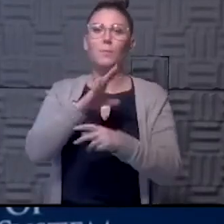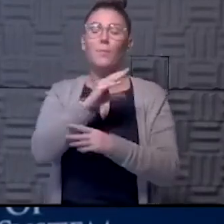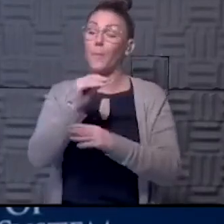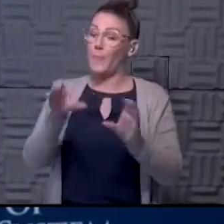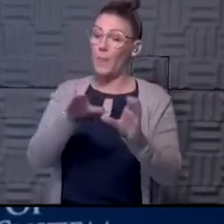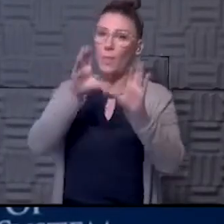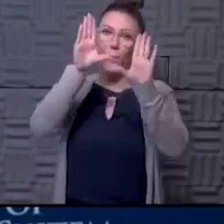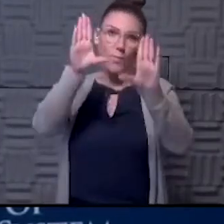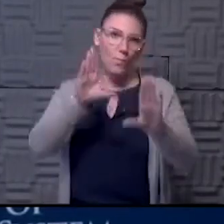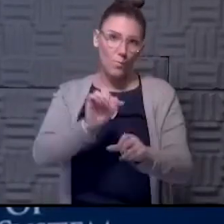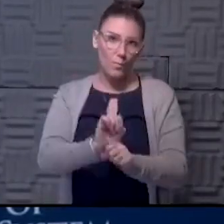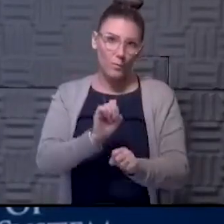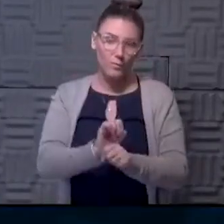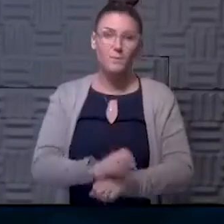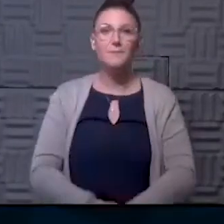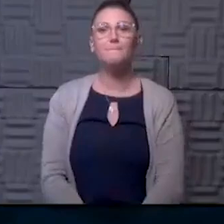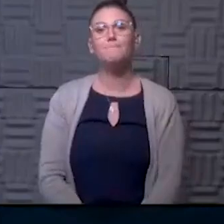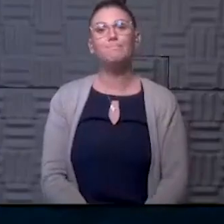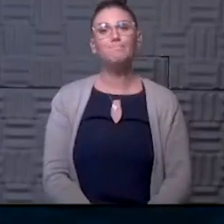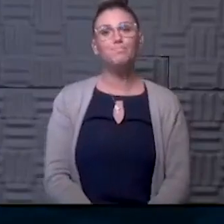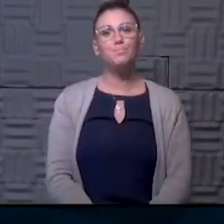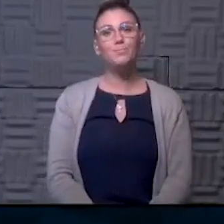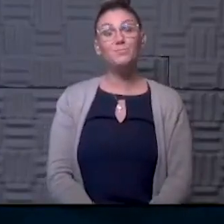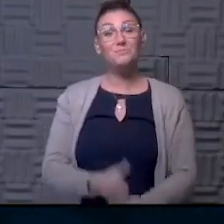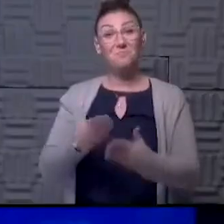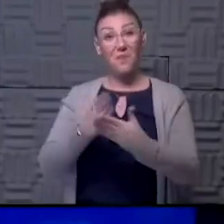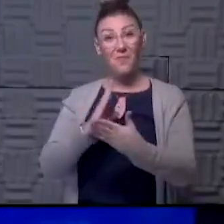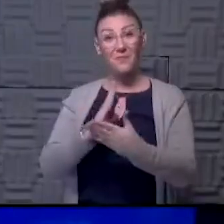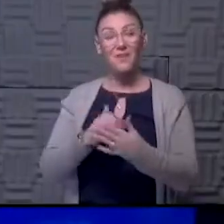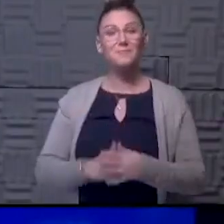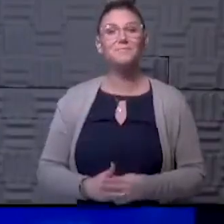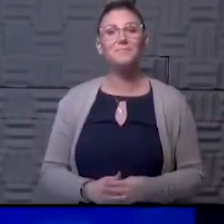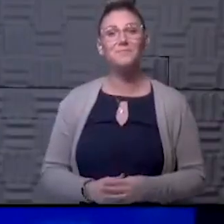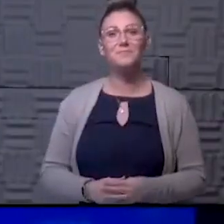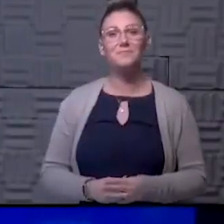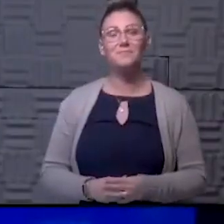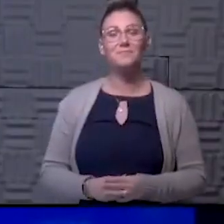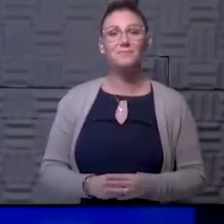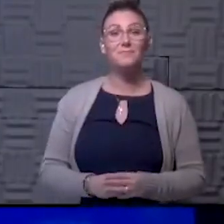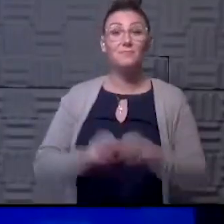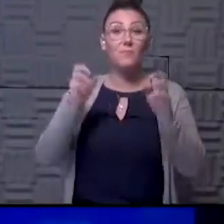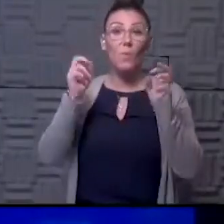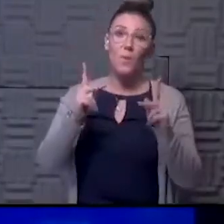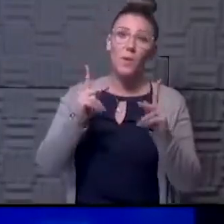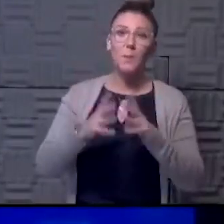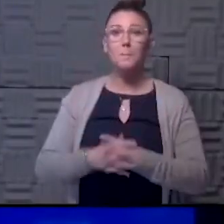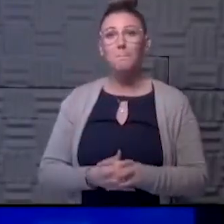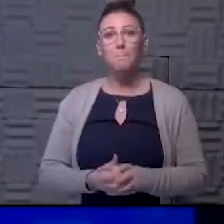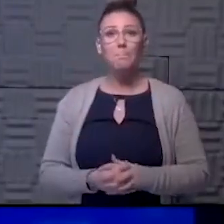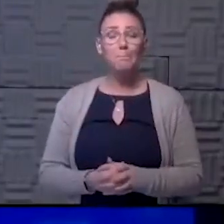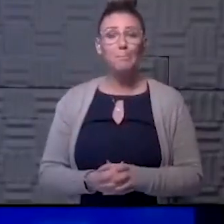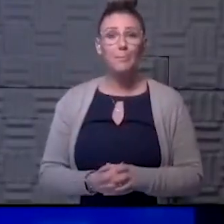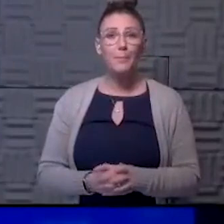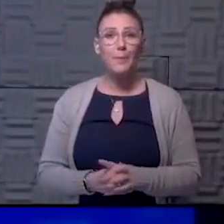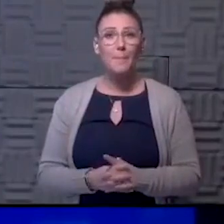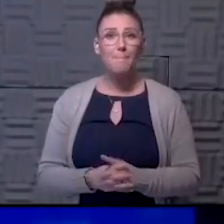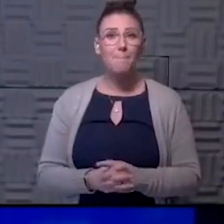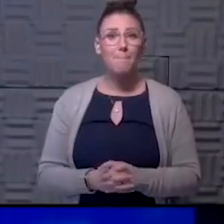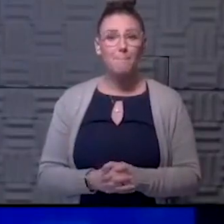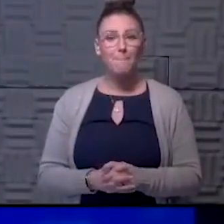job with that. All right. Yes, okay.